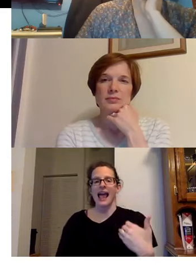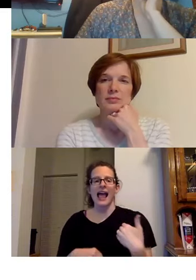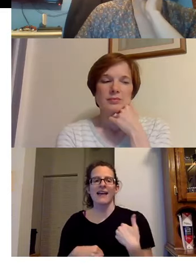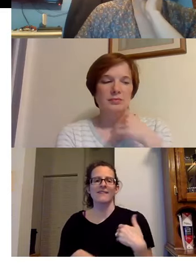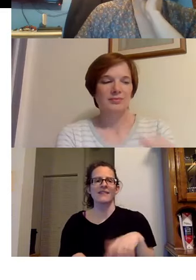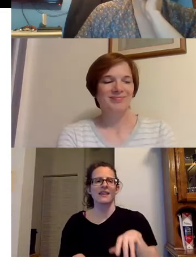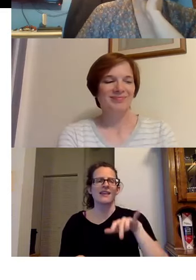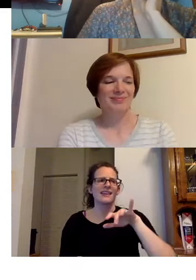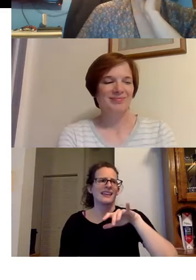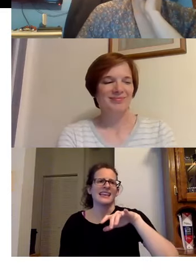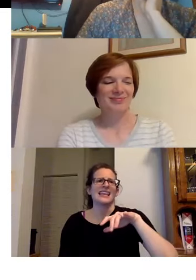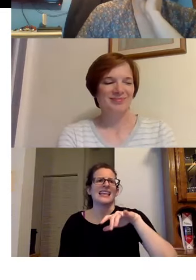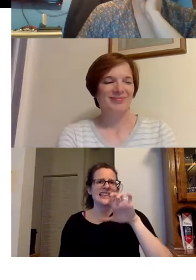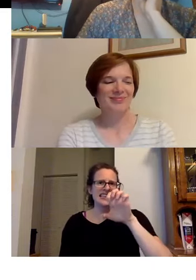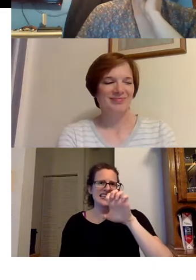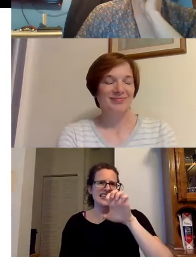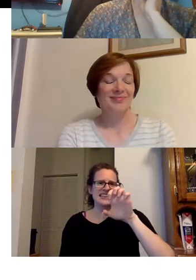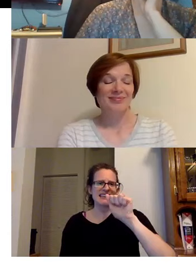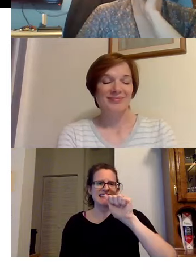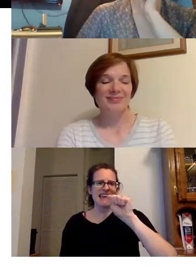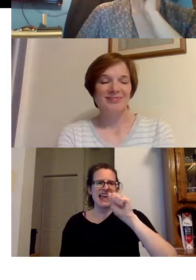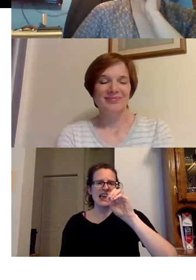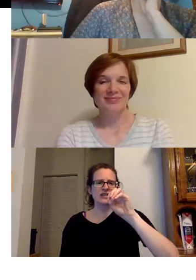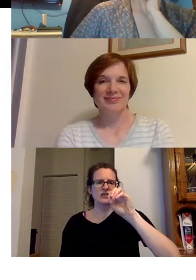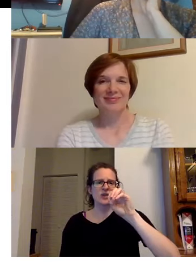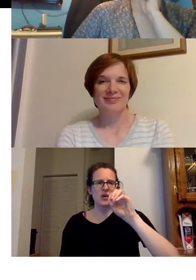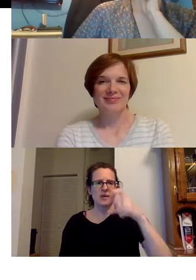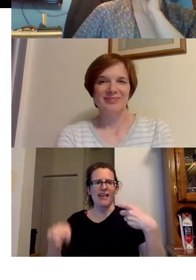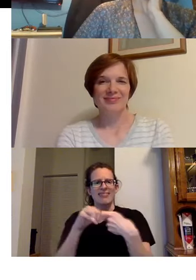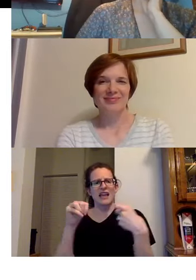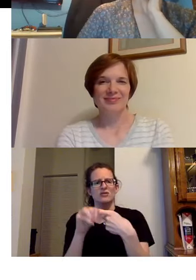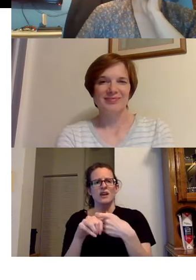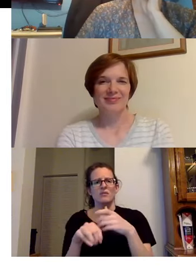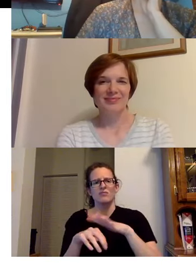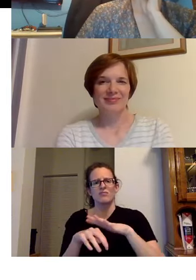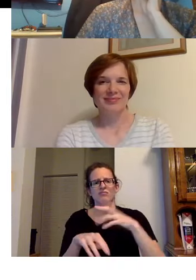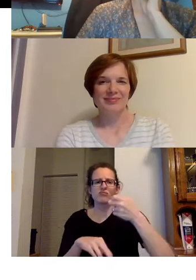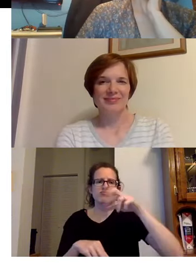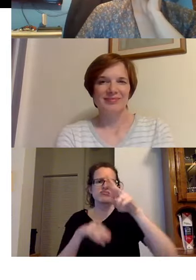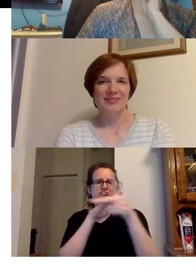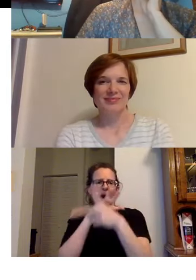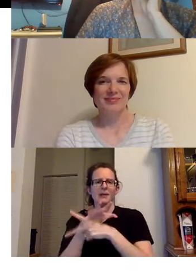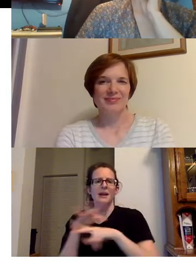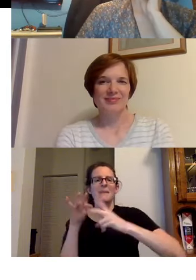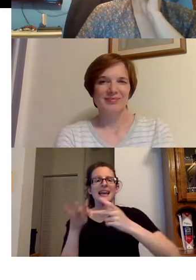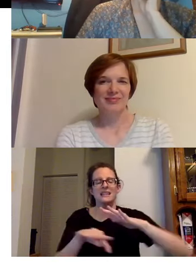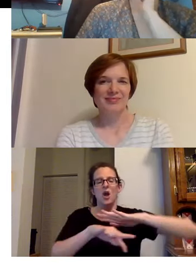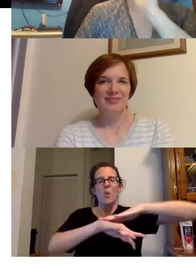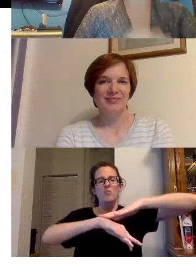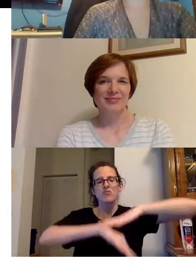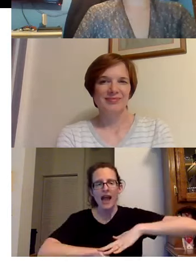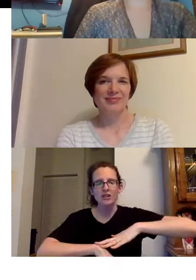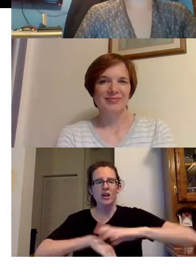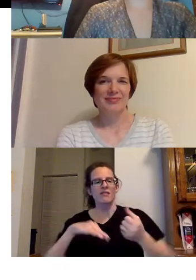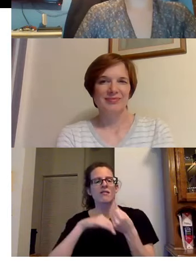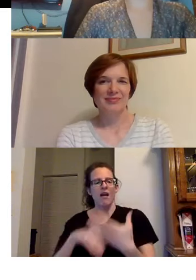piezoelectric property. So that basically means that it has pressure-induced electricity. So our